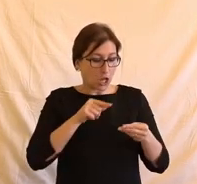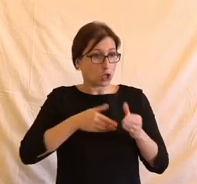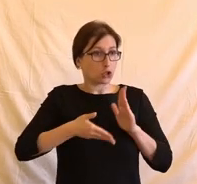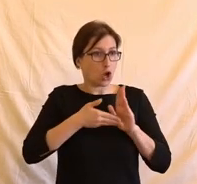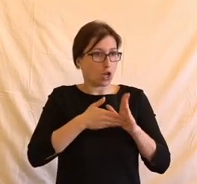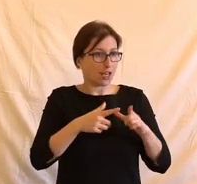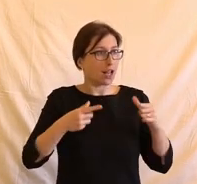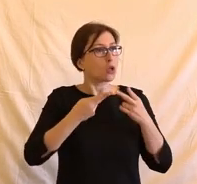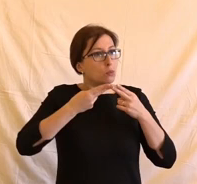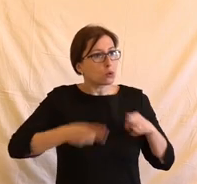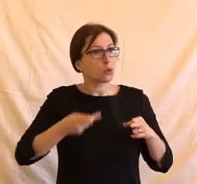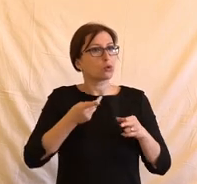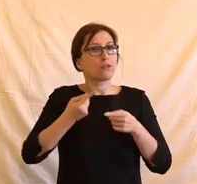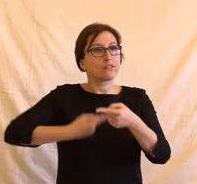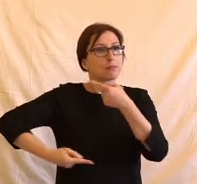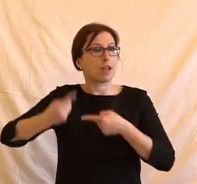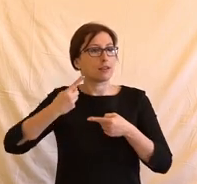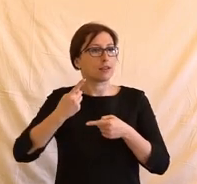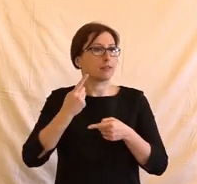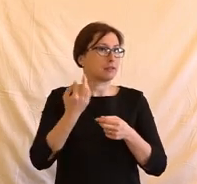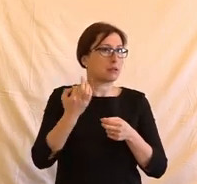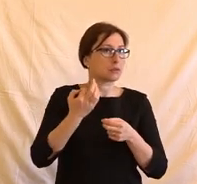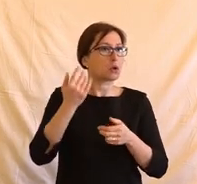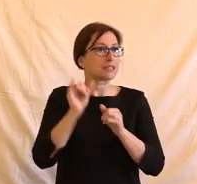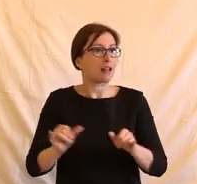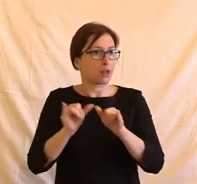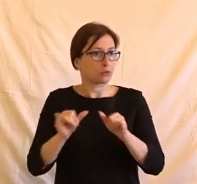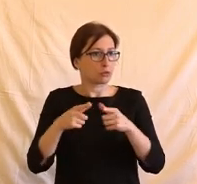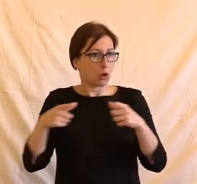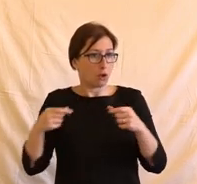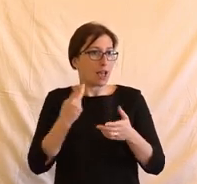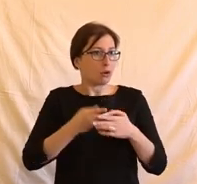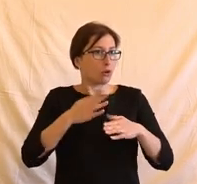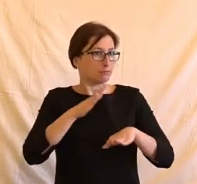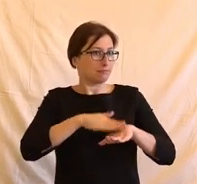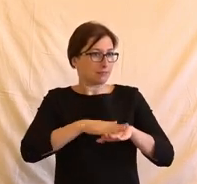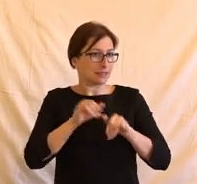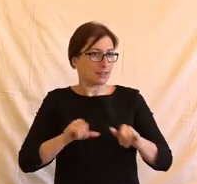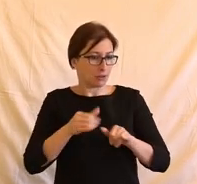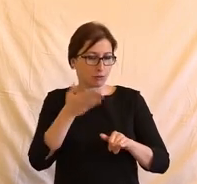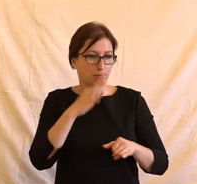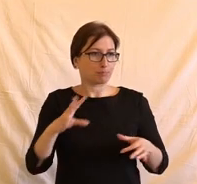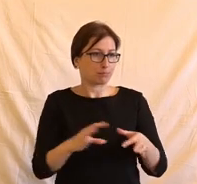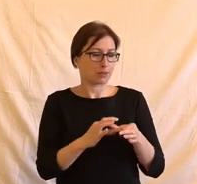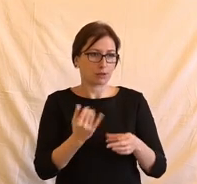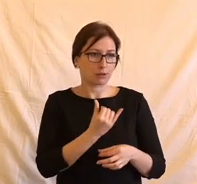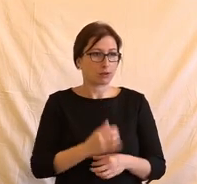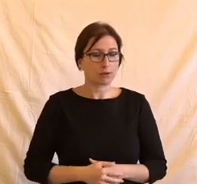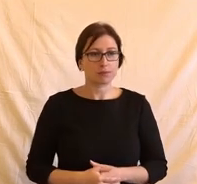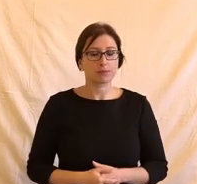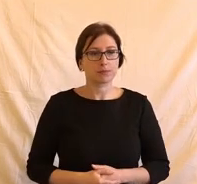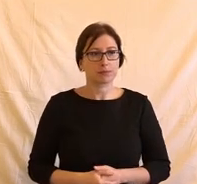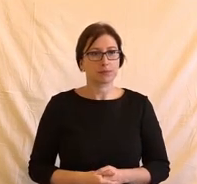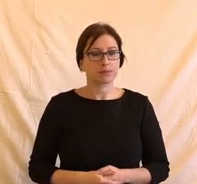doklad můžete vyměnit určité množství zlata. Byly prostě kryté zlatem. So